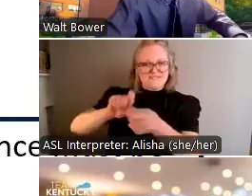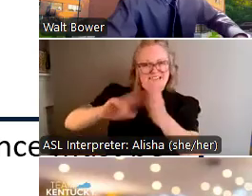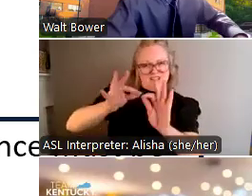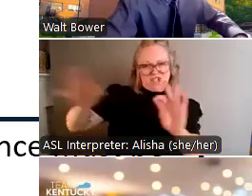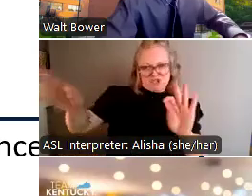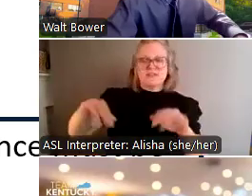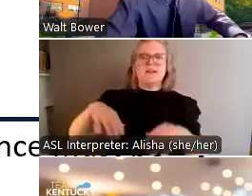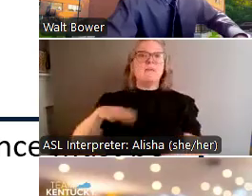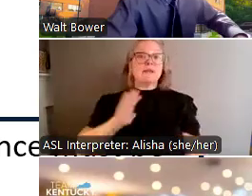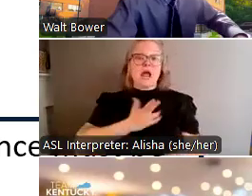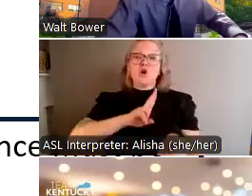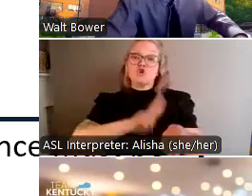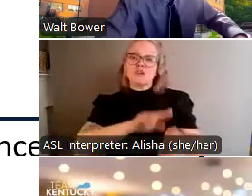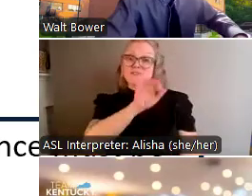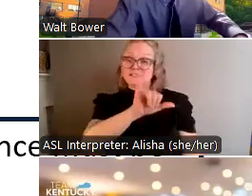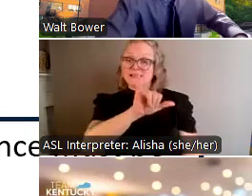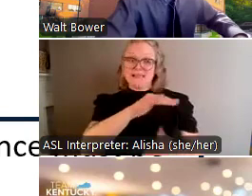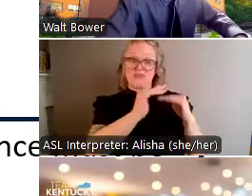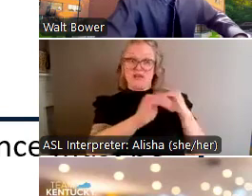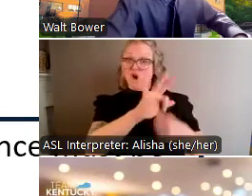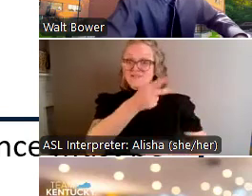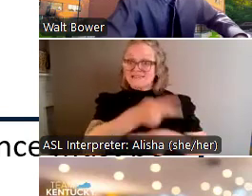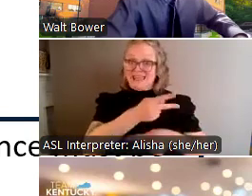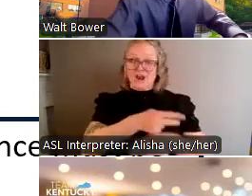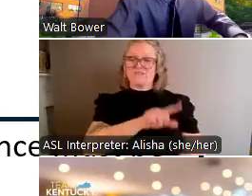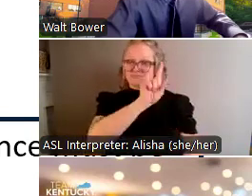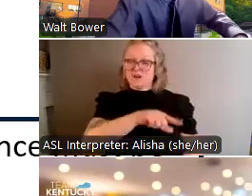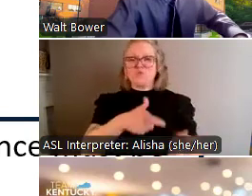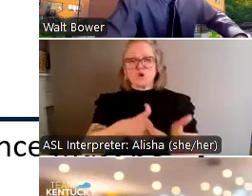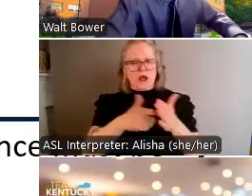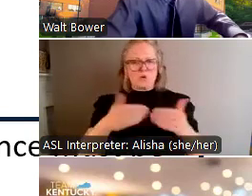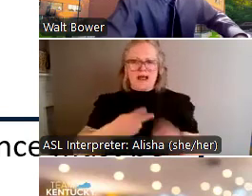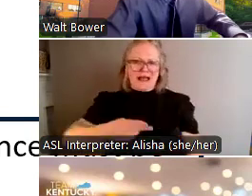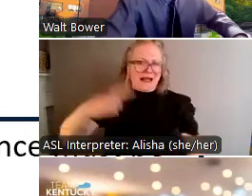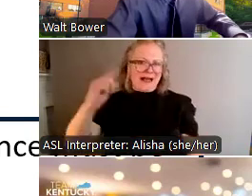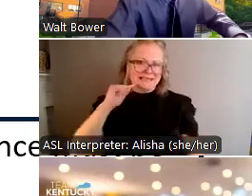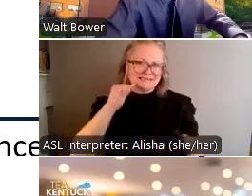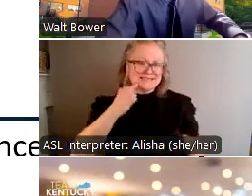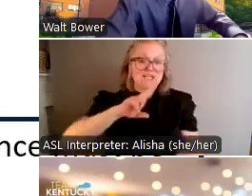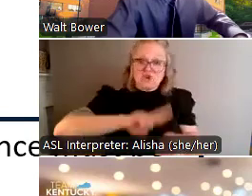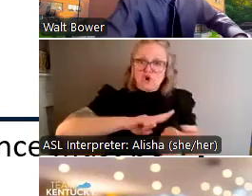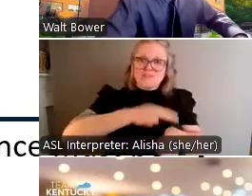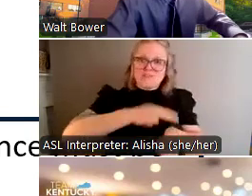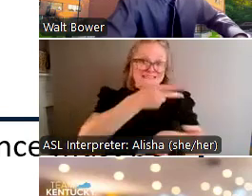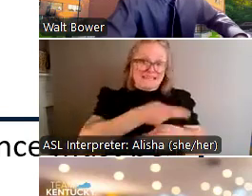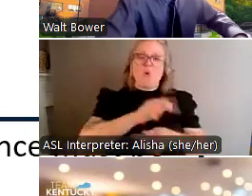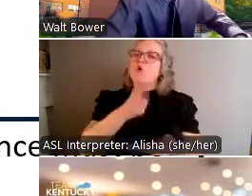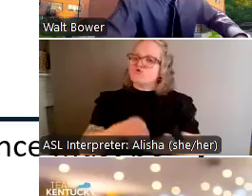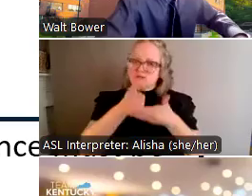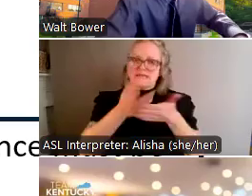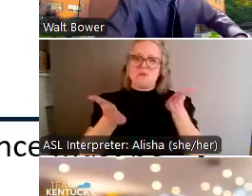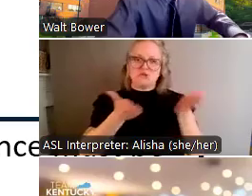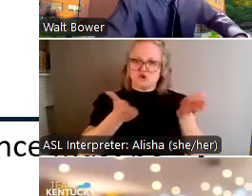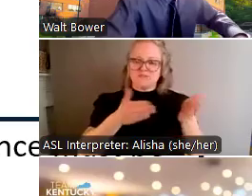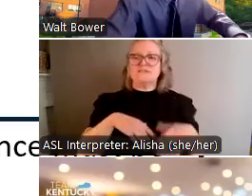nursing facility level of care, that's going to require high intensity nursing care or rehabilitation services.